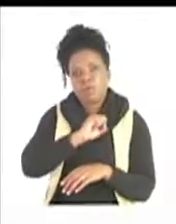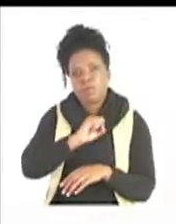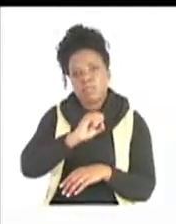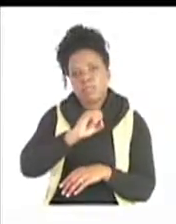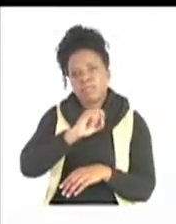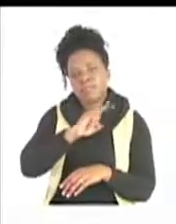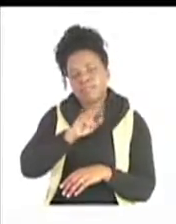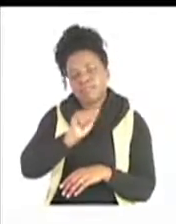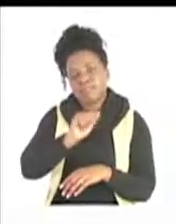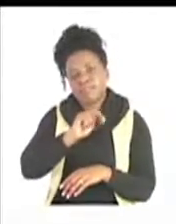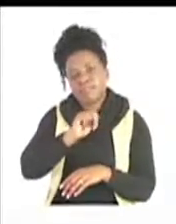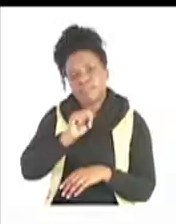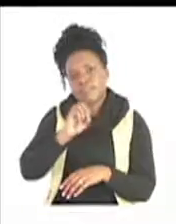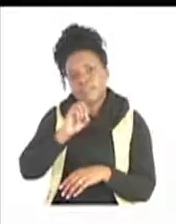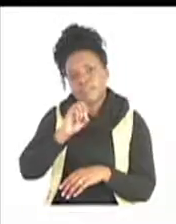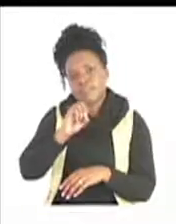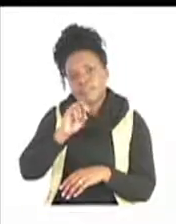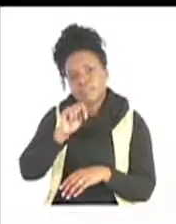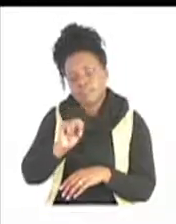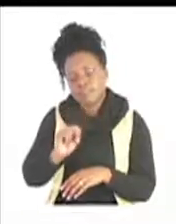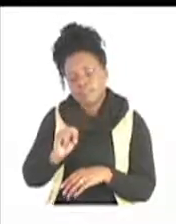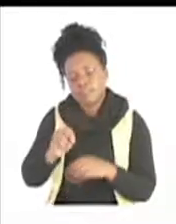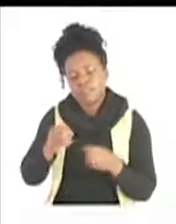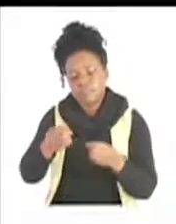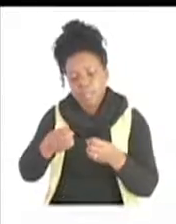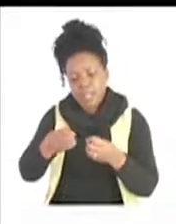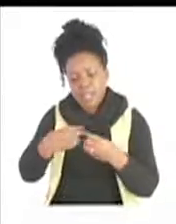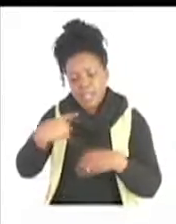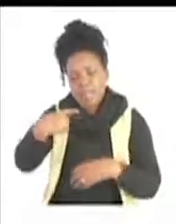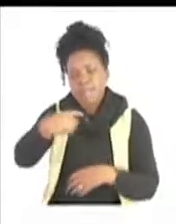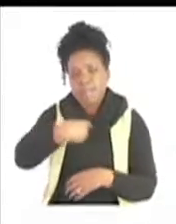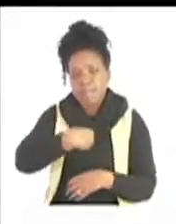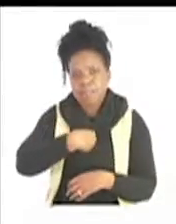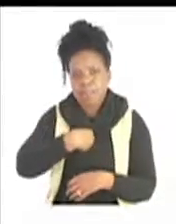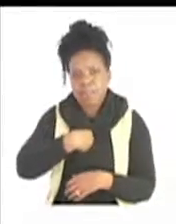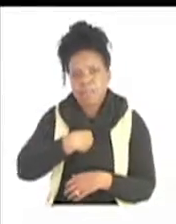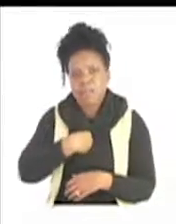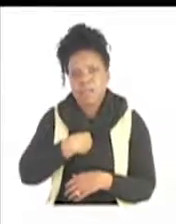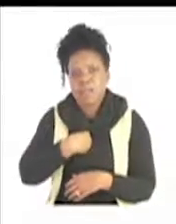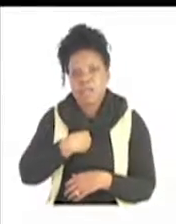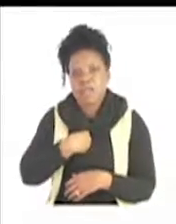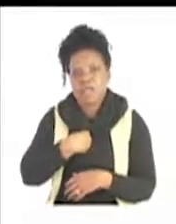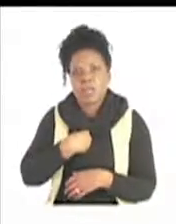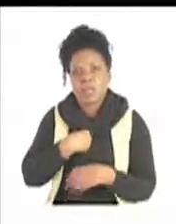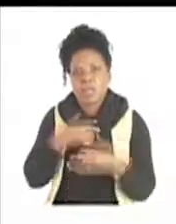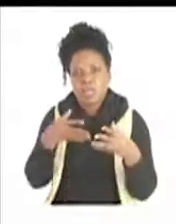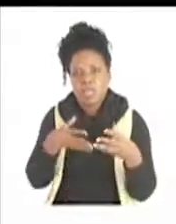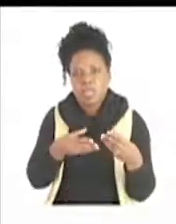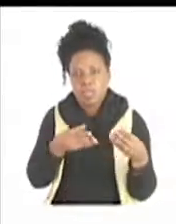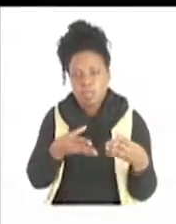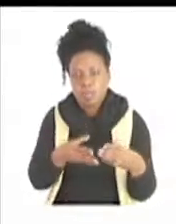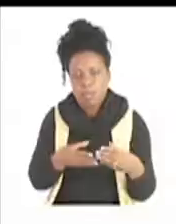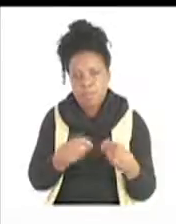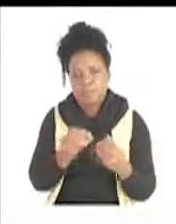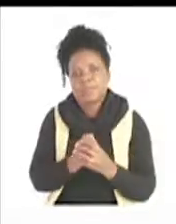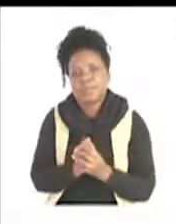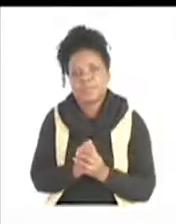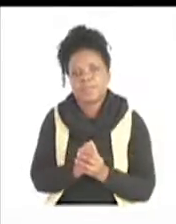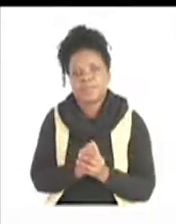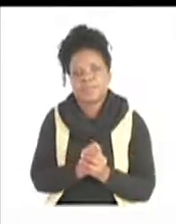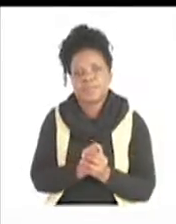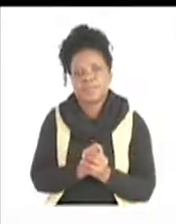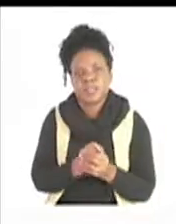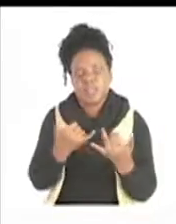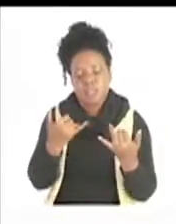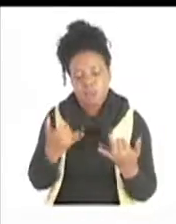do is, you are going to write I as a personal pronoun or